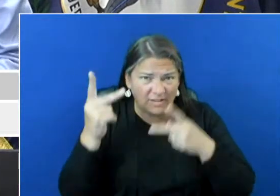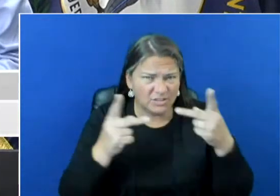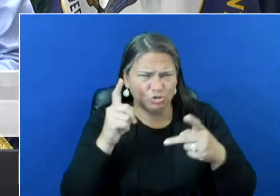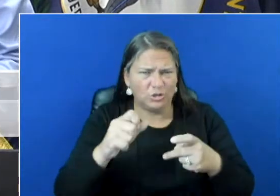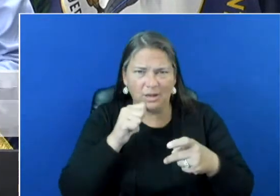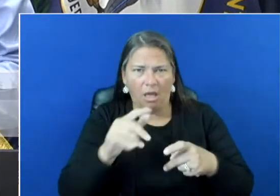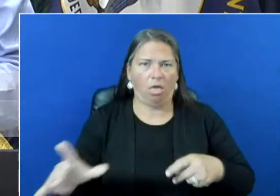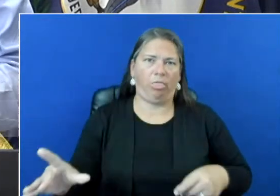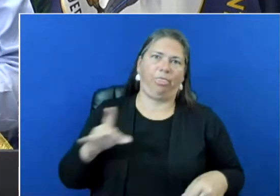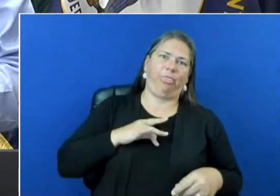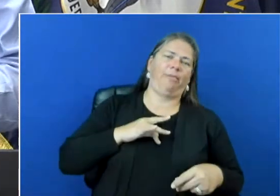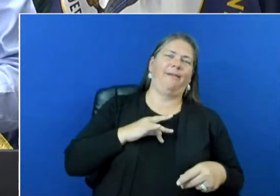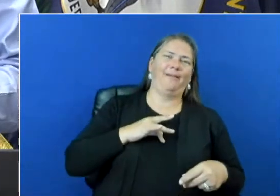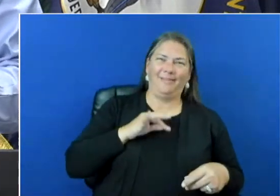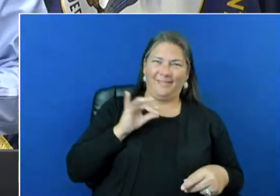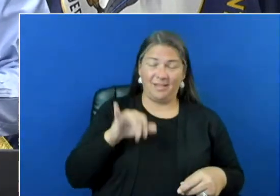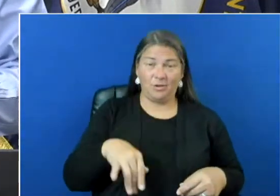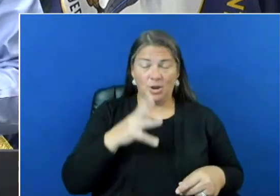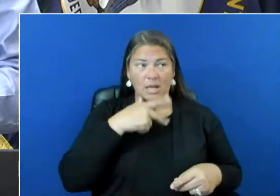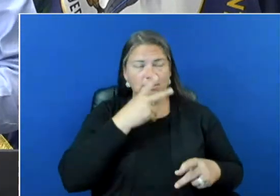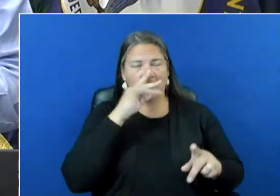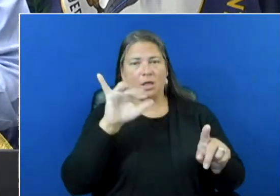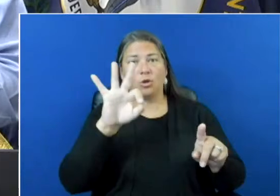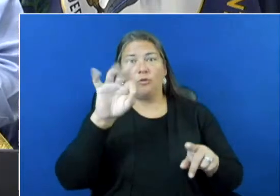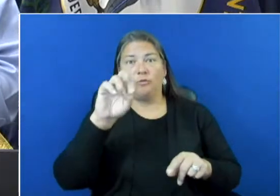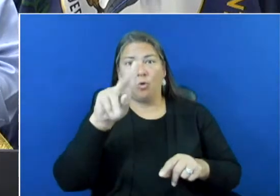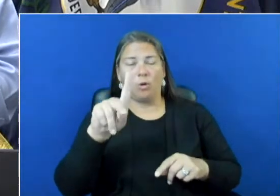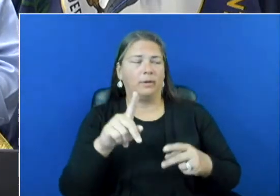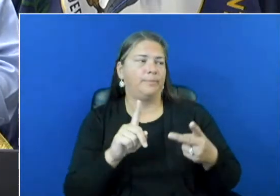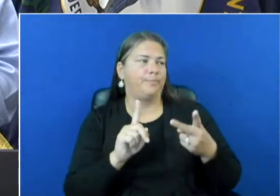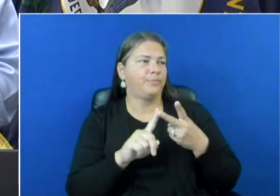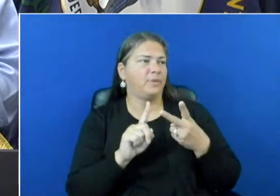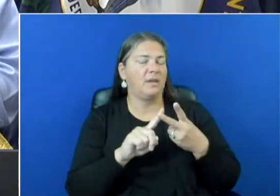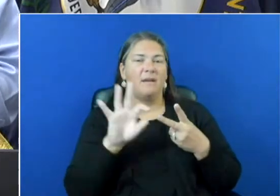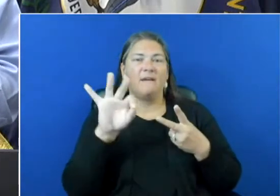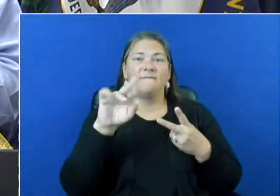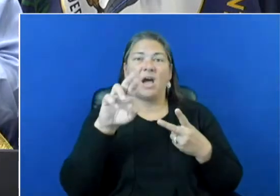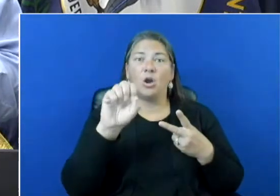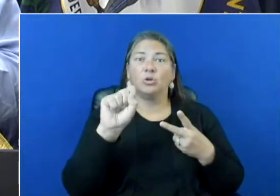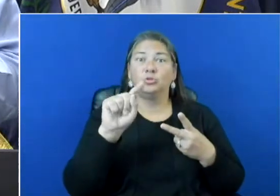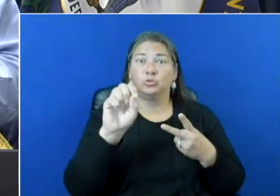like workforces I'm seeing, like Ford, like Firestone, where I was today,